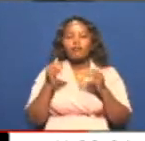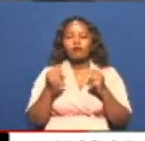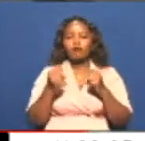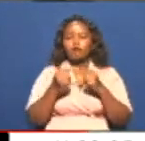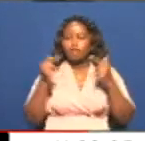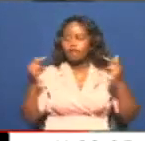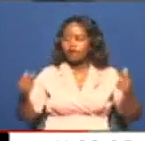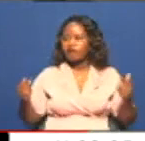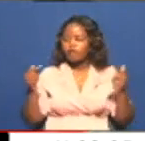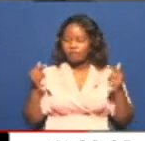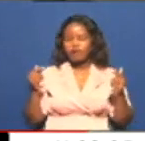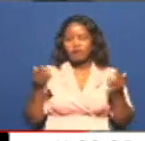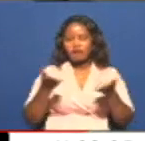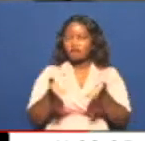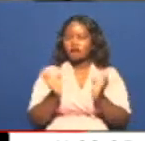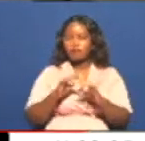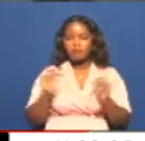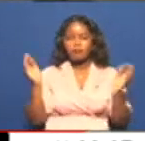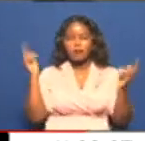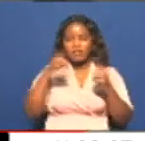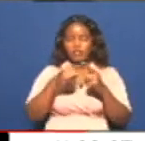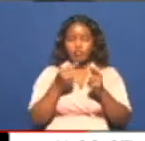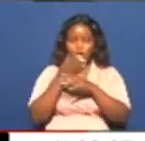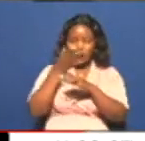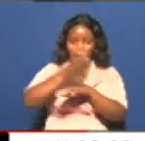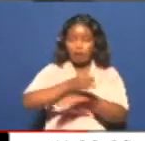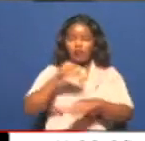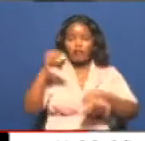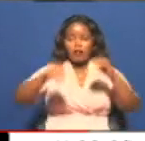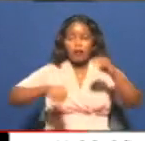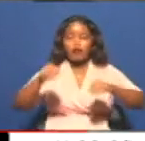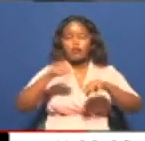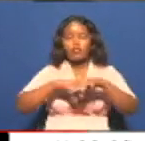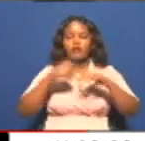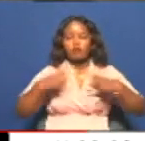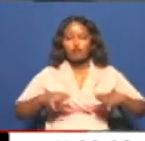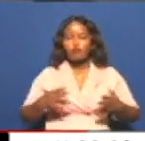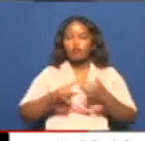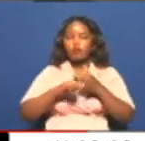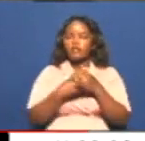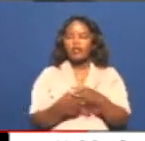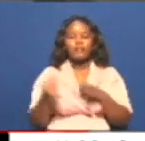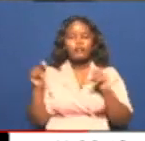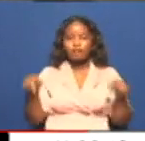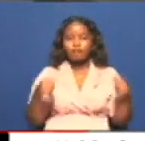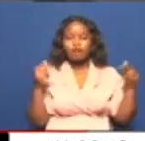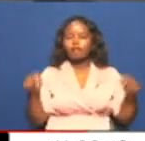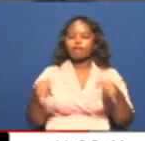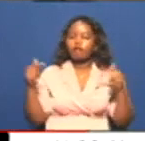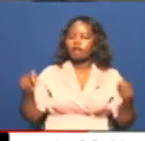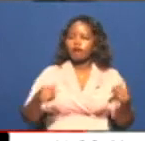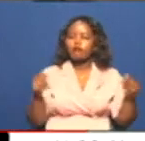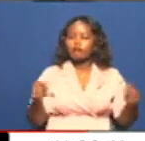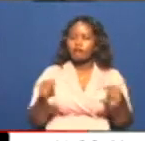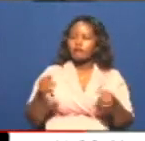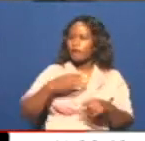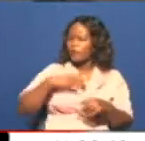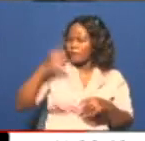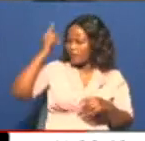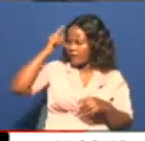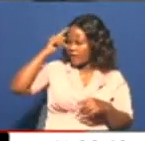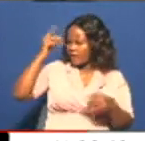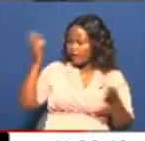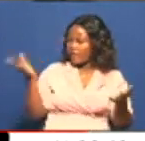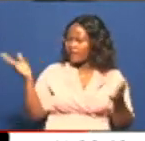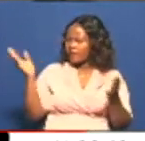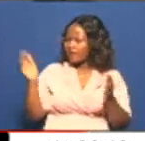after the elections, mm-hmm. when now people began fighting. So for me, I think that it is still too early